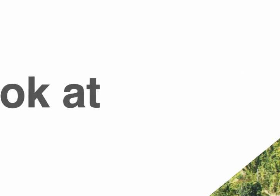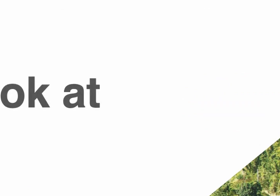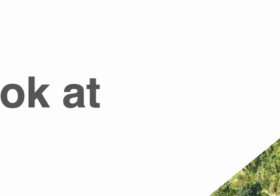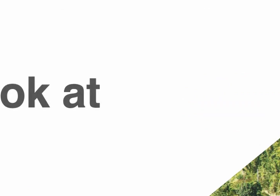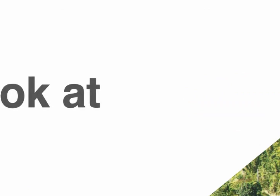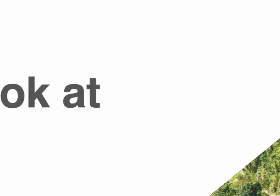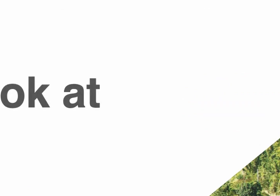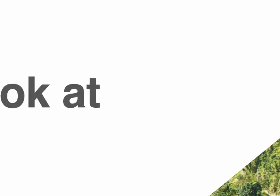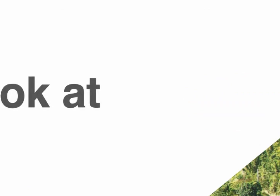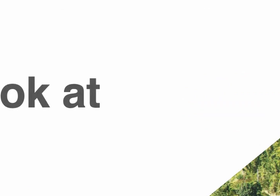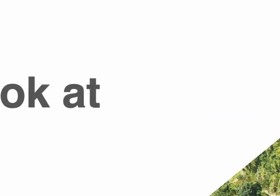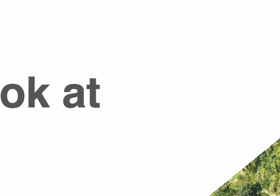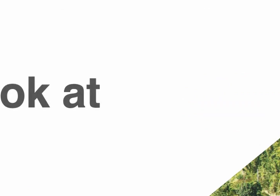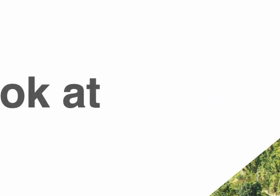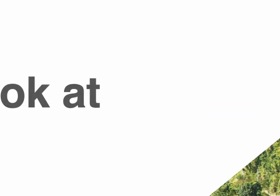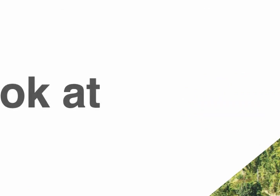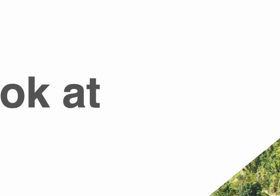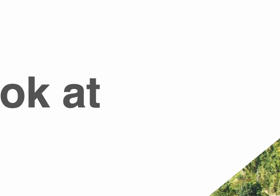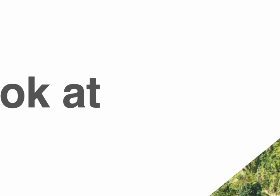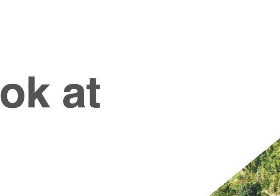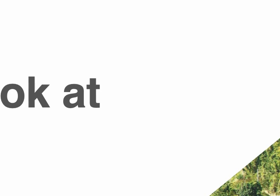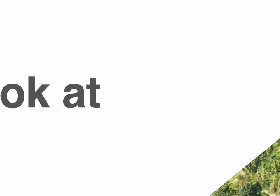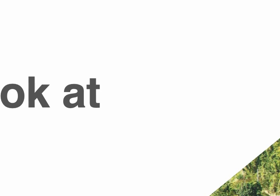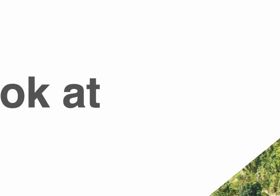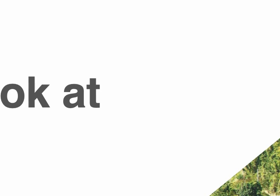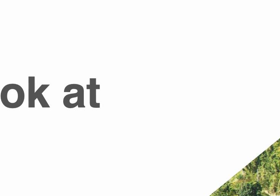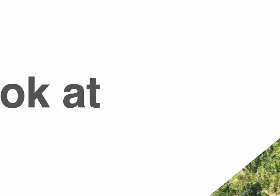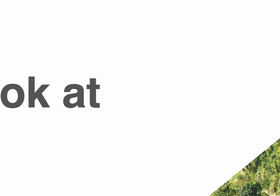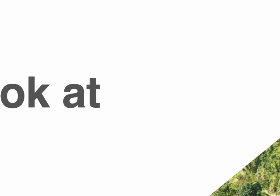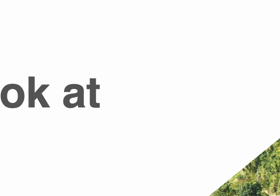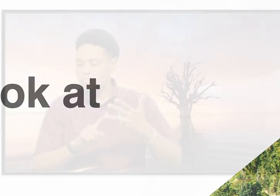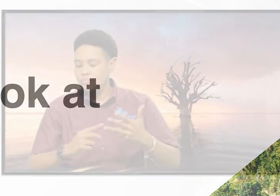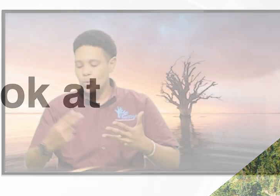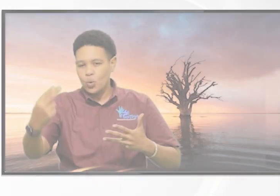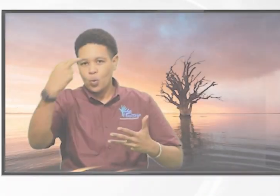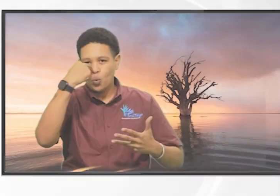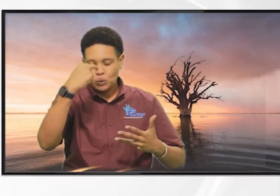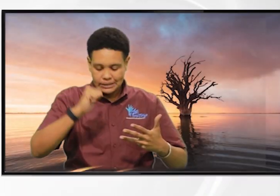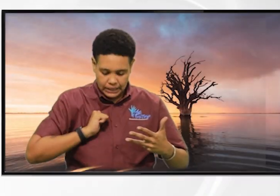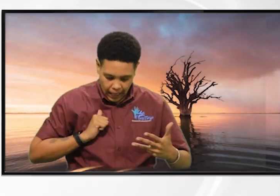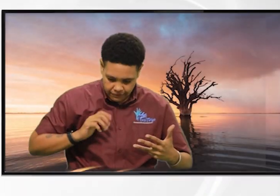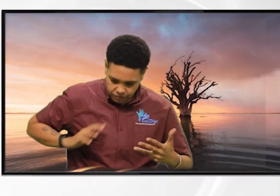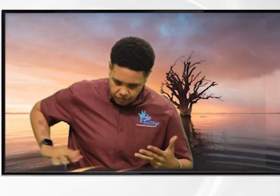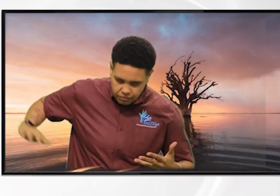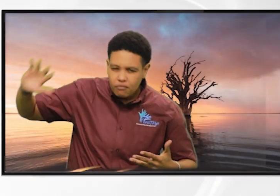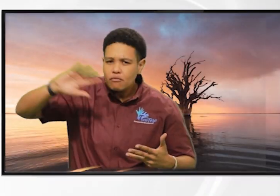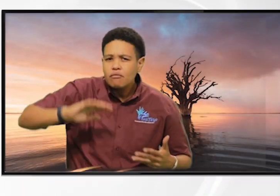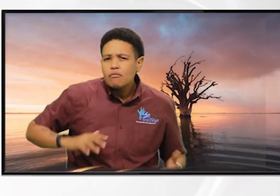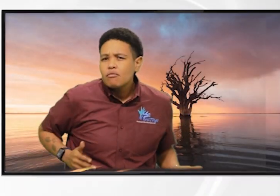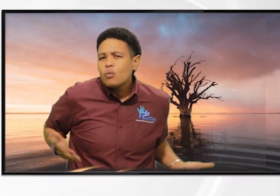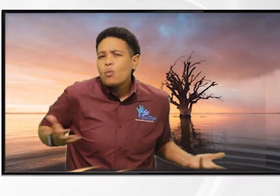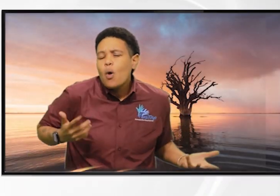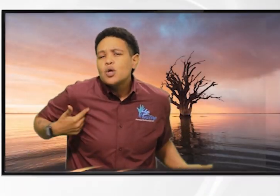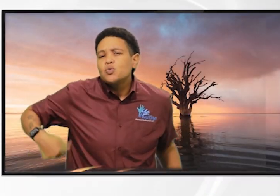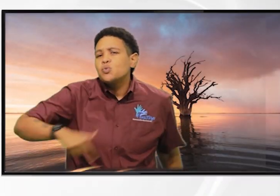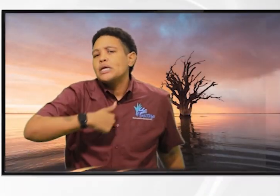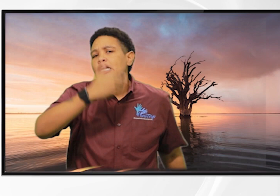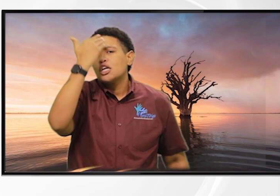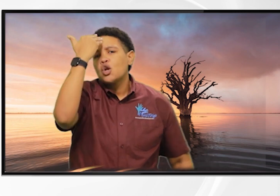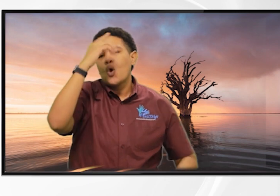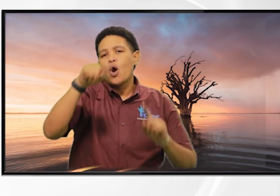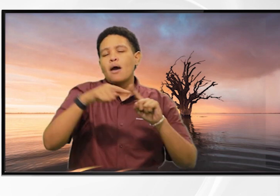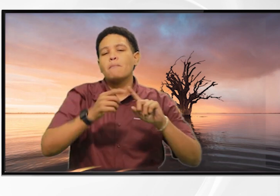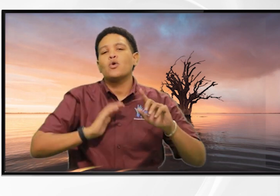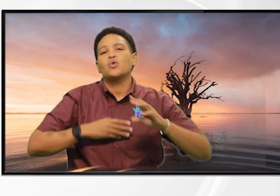Step 4. Take a good look at ourselves. What we know about